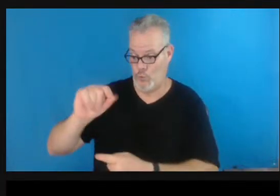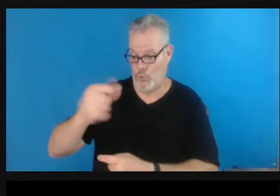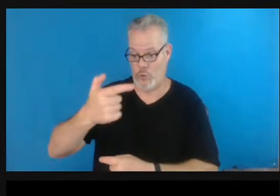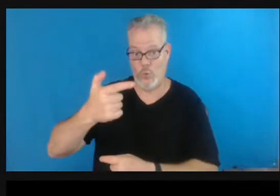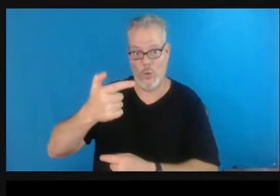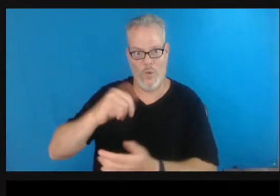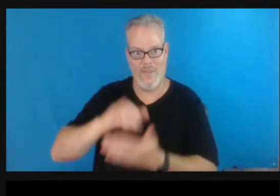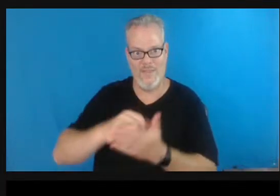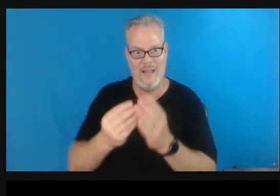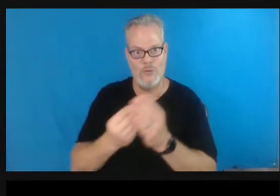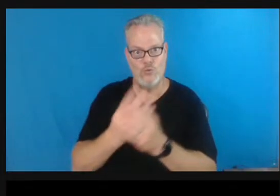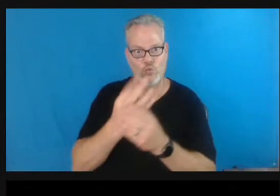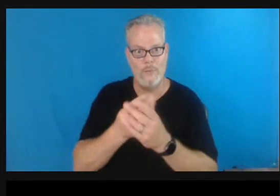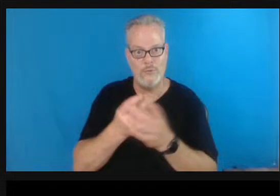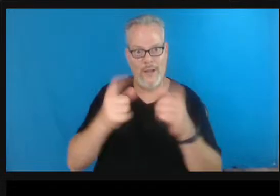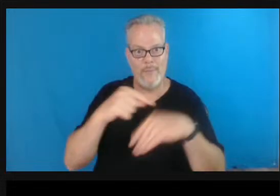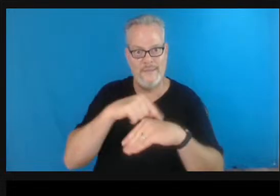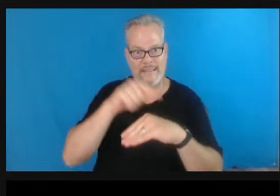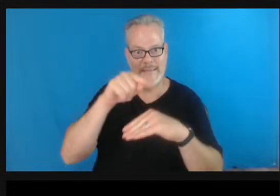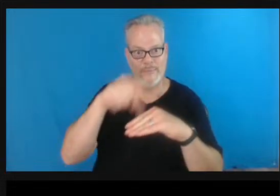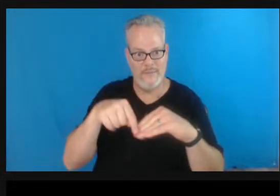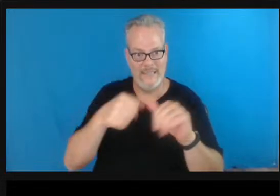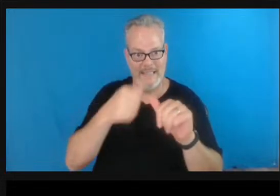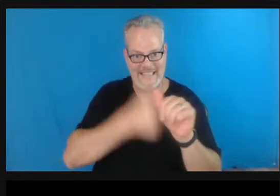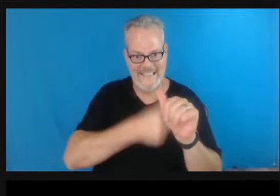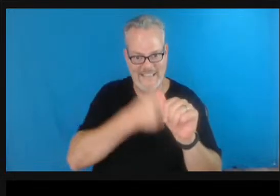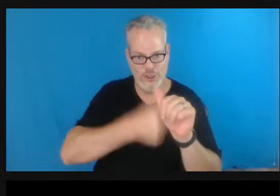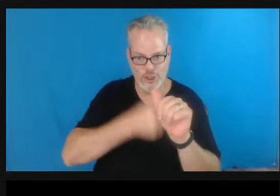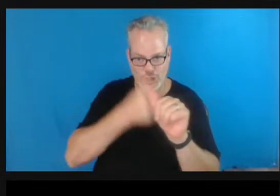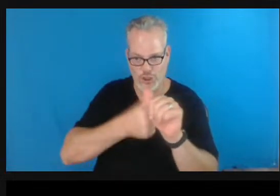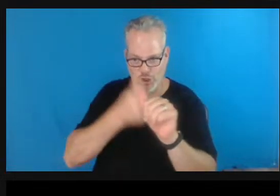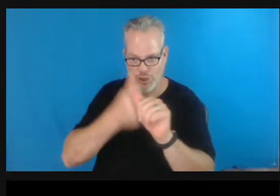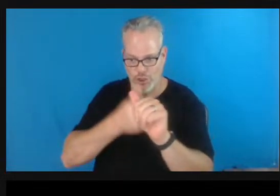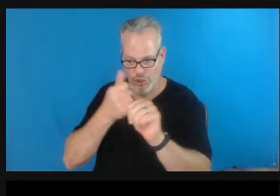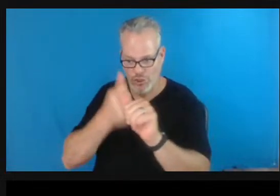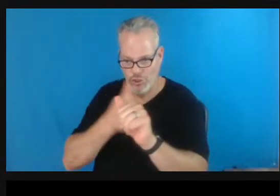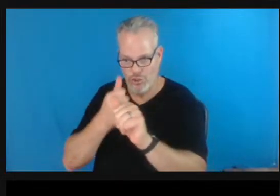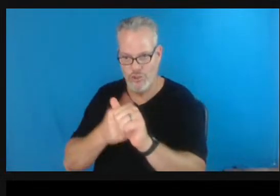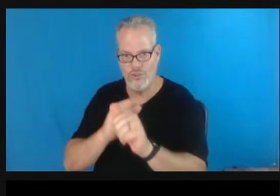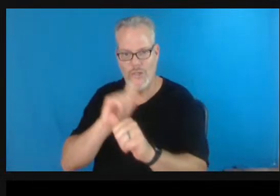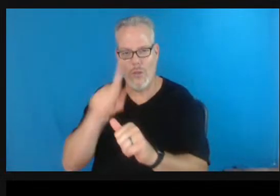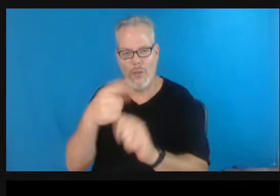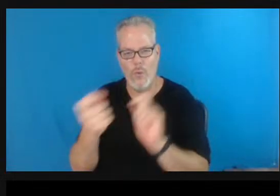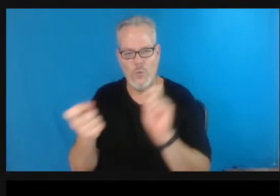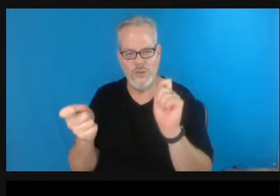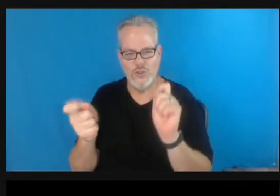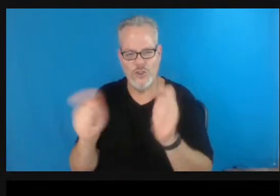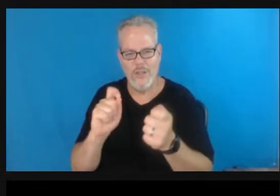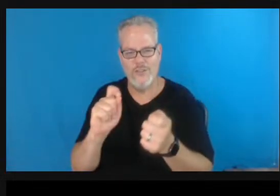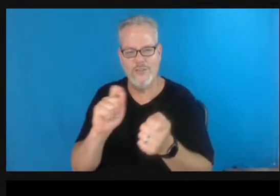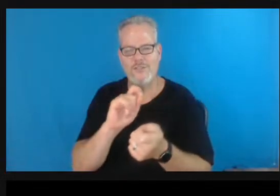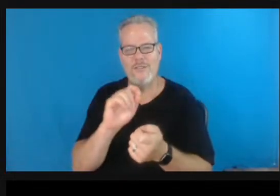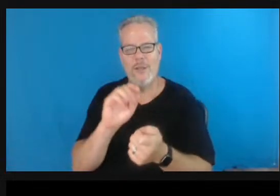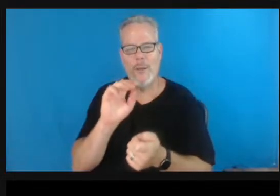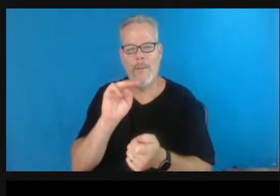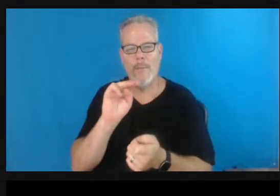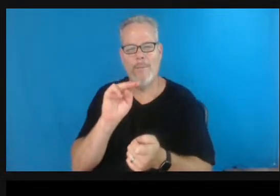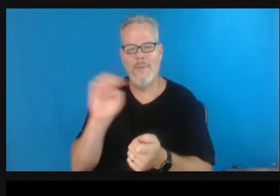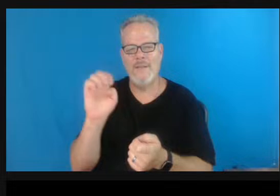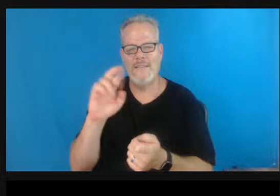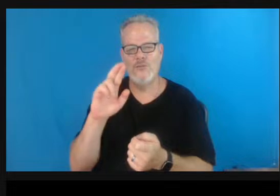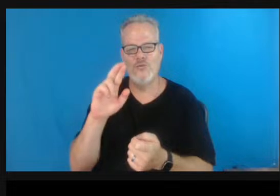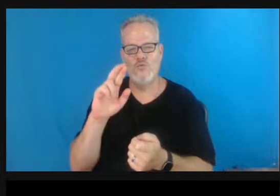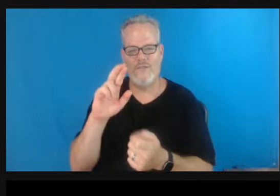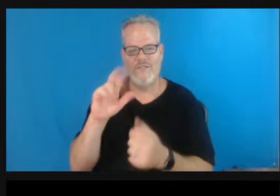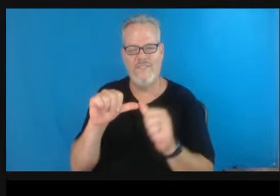very first one following 2018, with the only change being that Middle East Rift intrusion and eruption